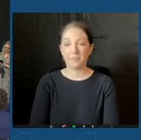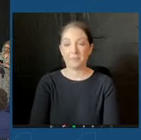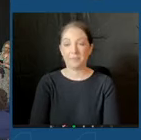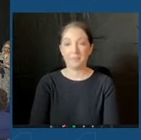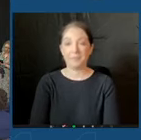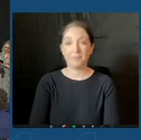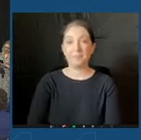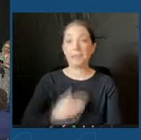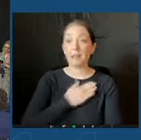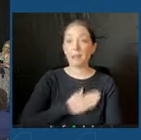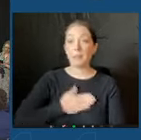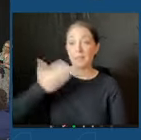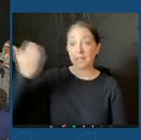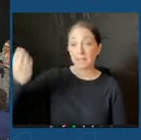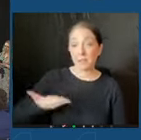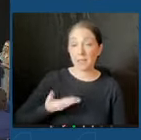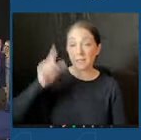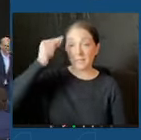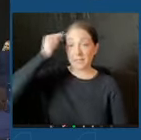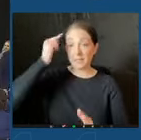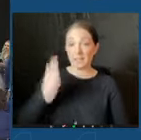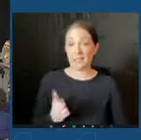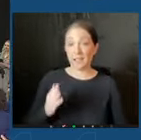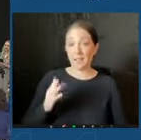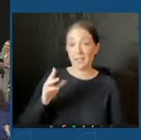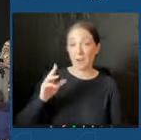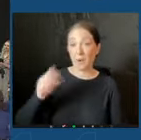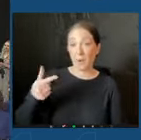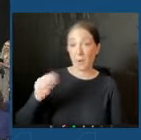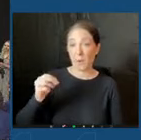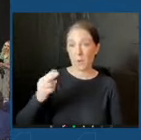Please welcome to the podium, Governor Kathy Hochul.